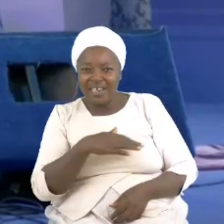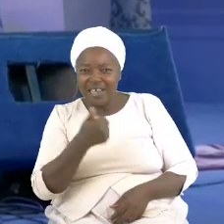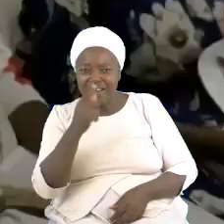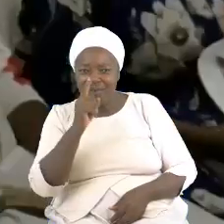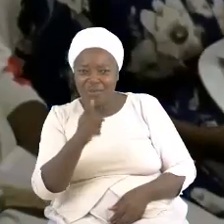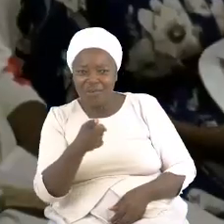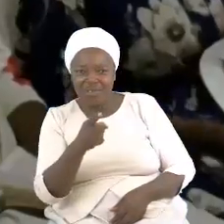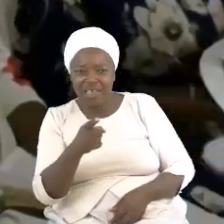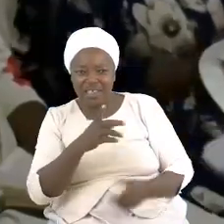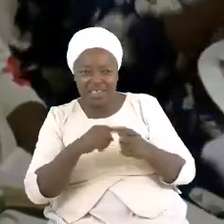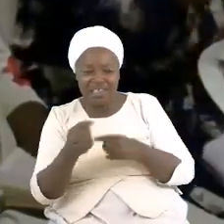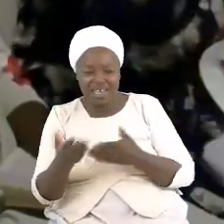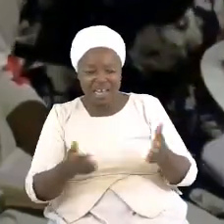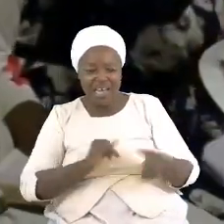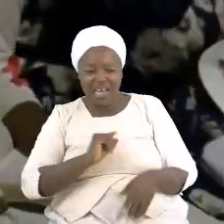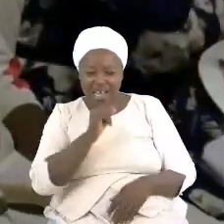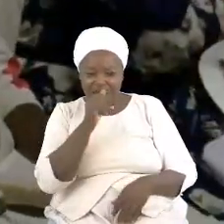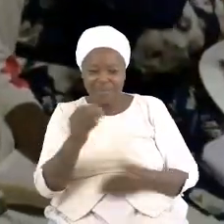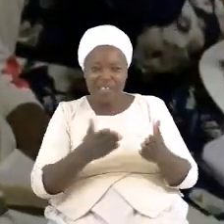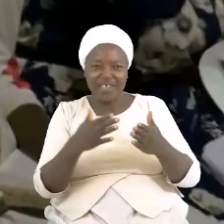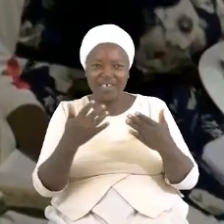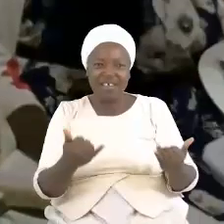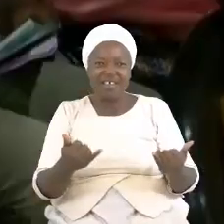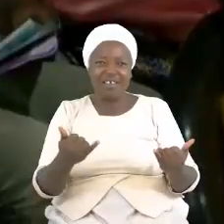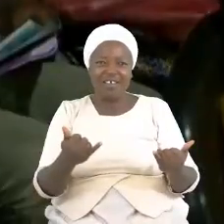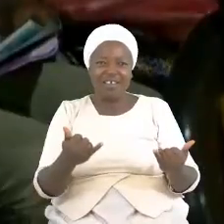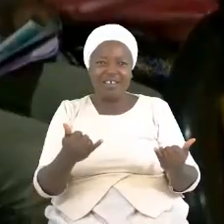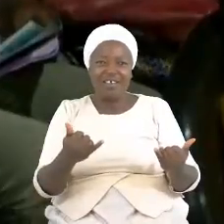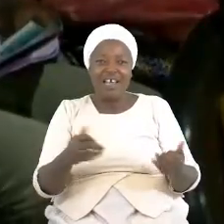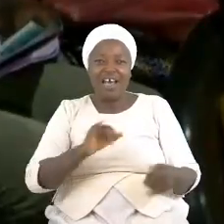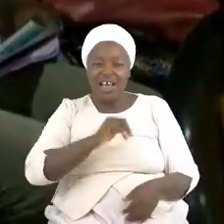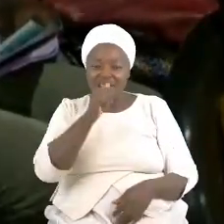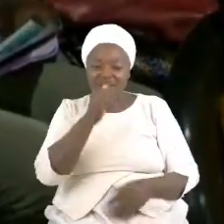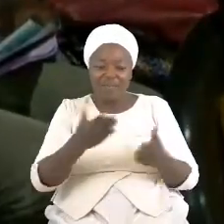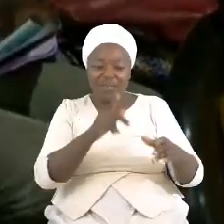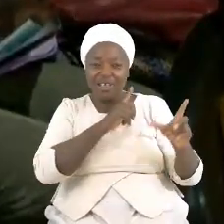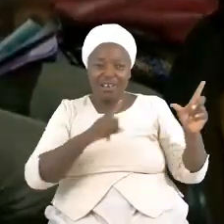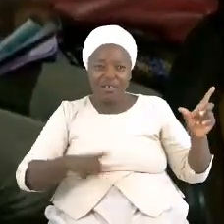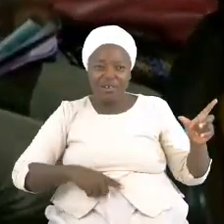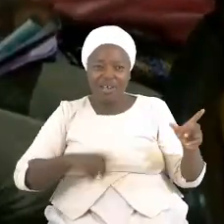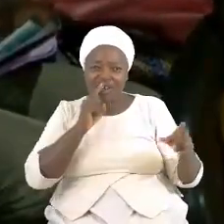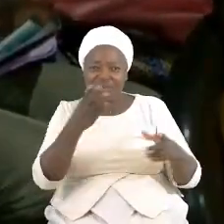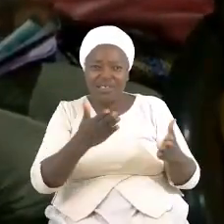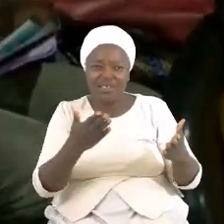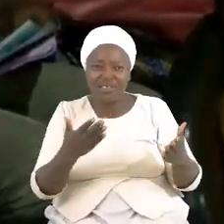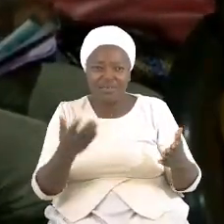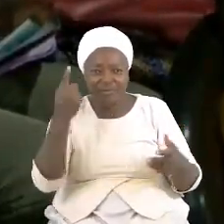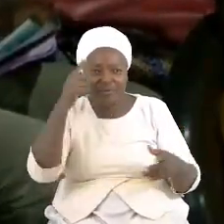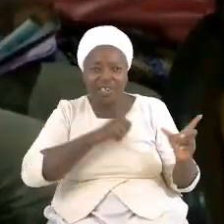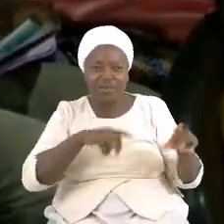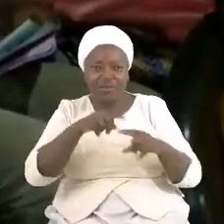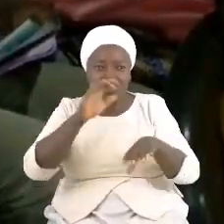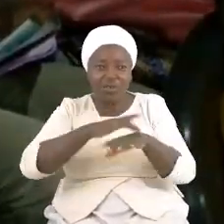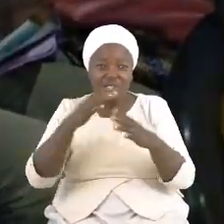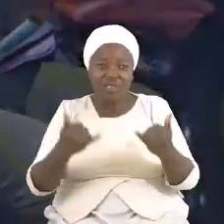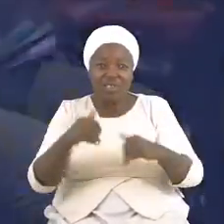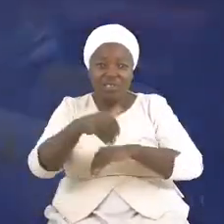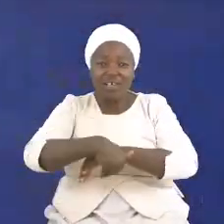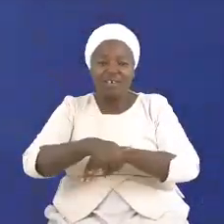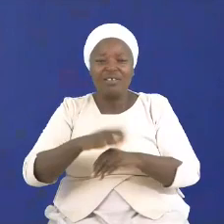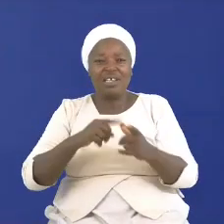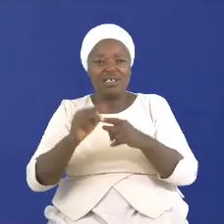Lord. Anybody there tonight? I'm here, Lord. Then she came and worshipped him,